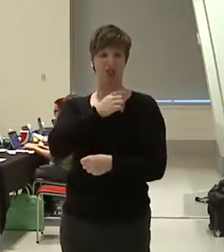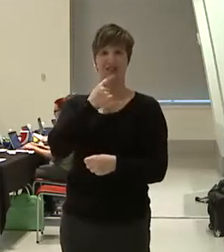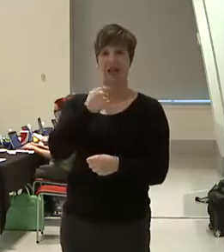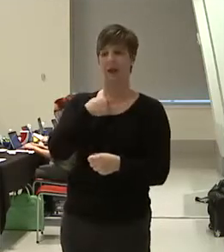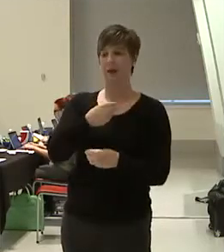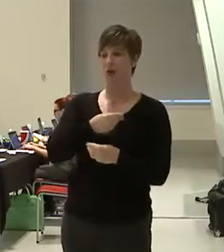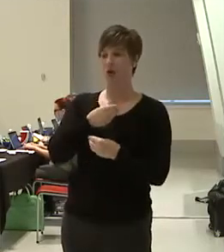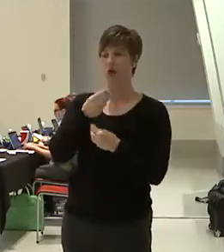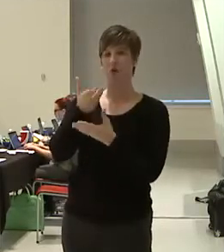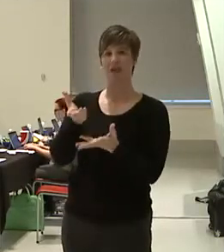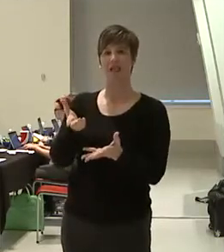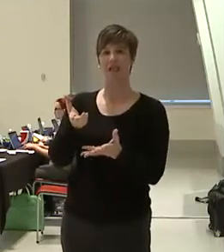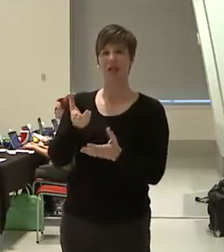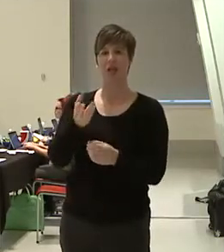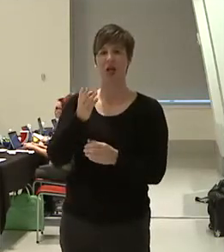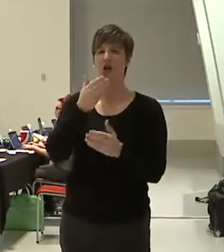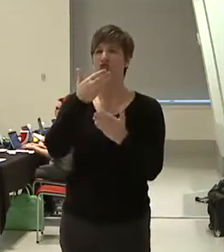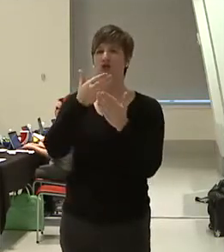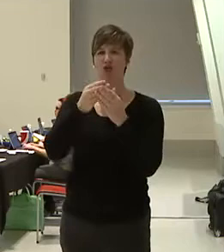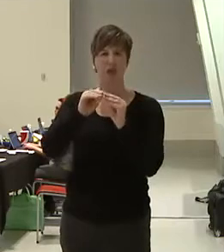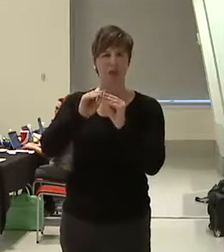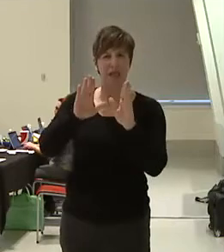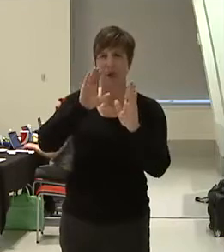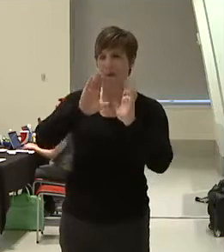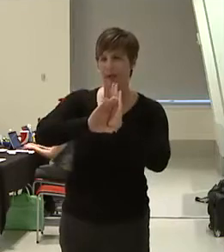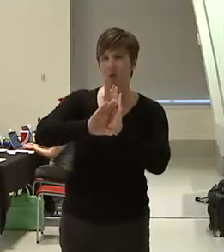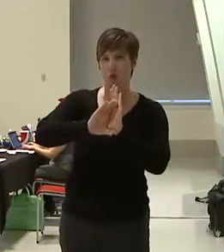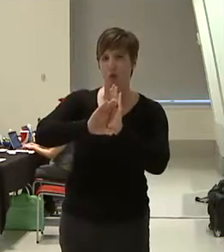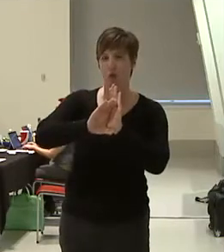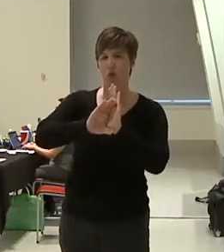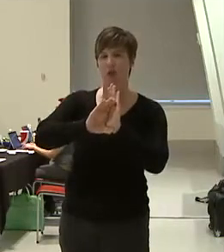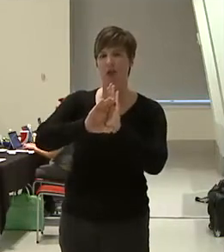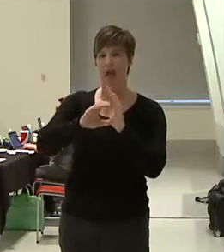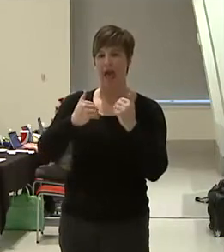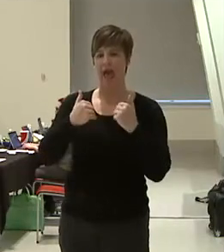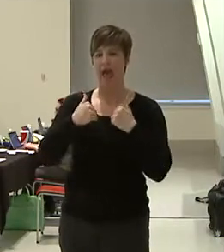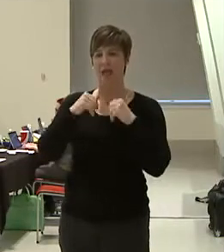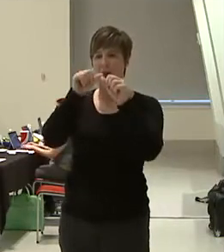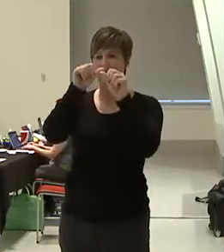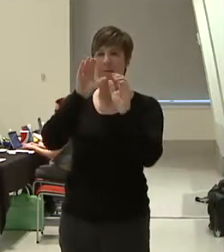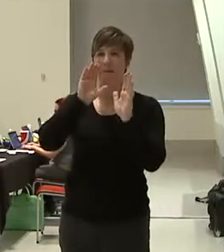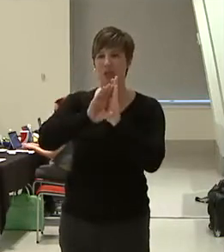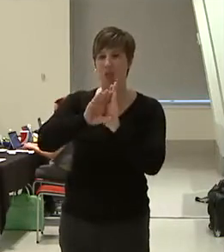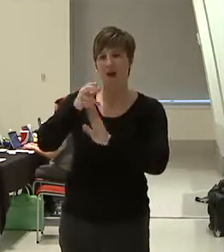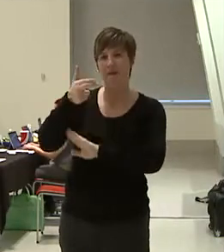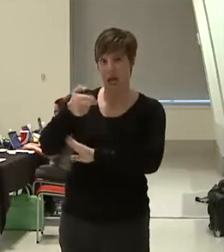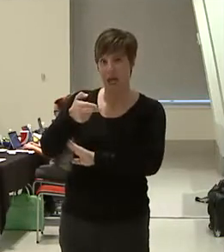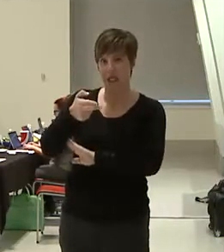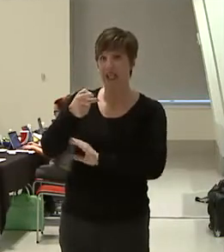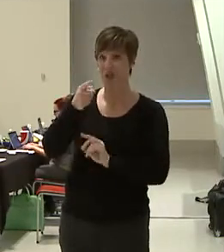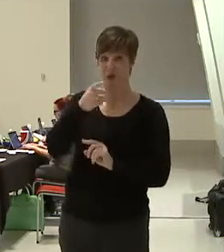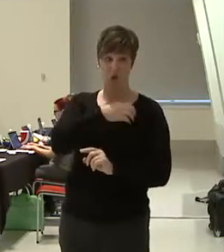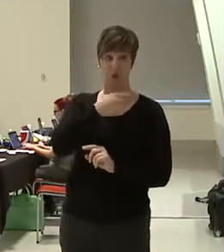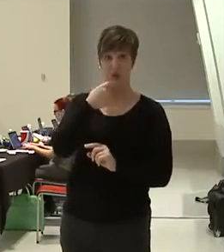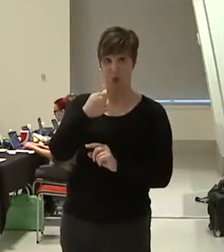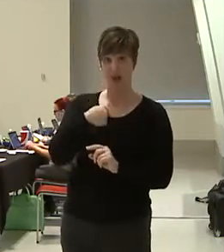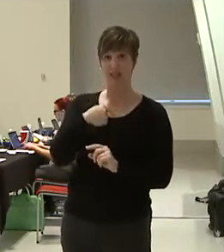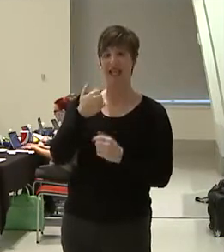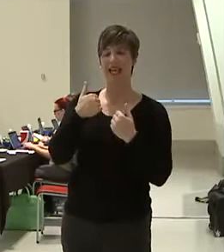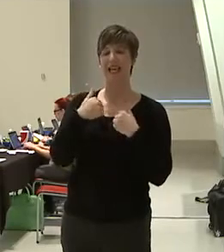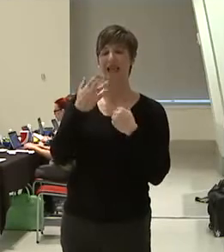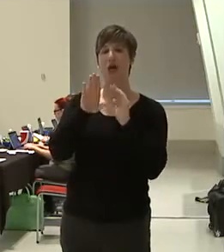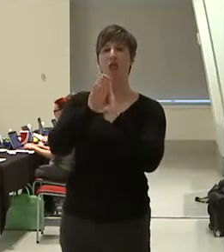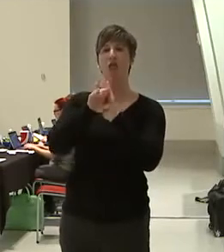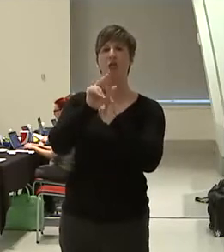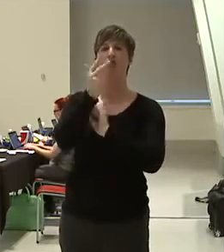a high-resolution image that has like the image of the gun. That is what he said at the press conference. He released 3 videos